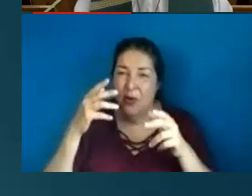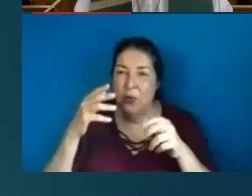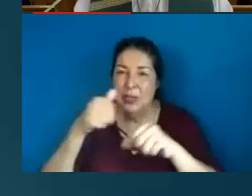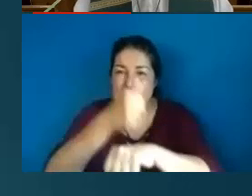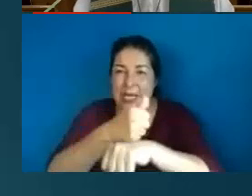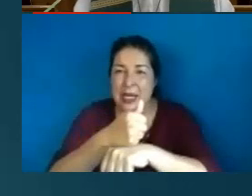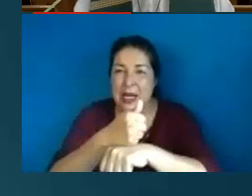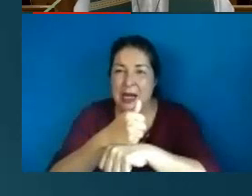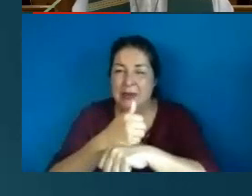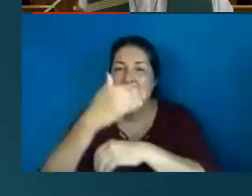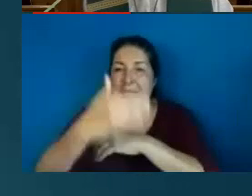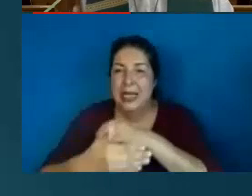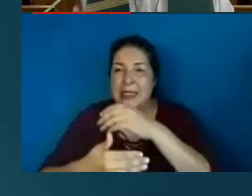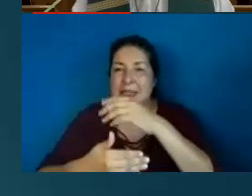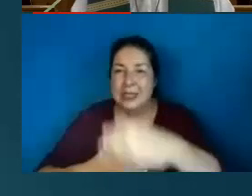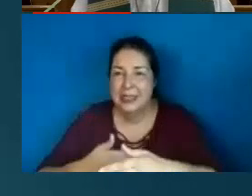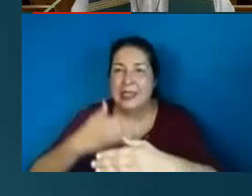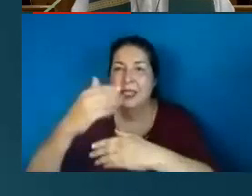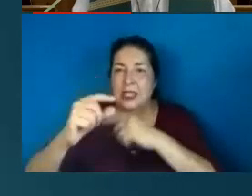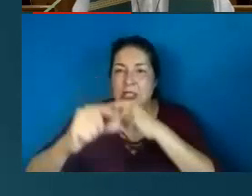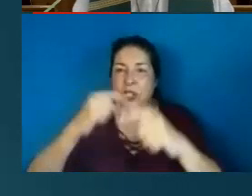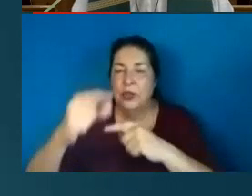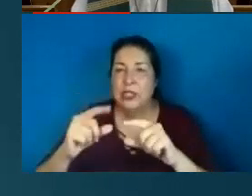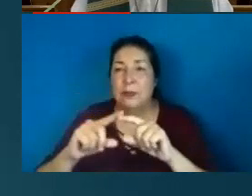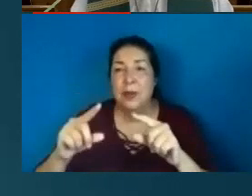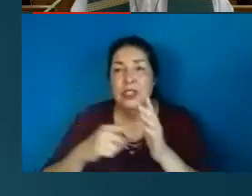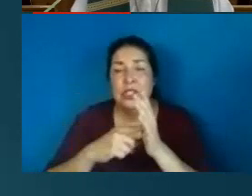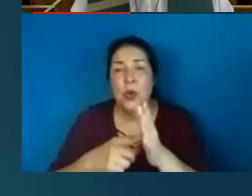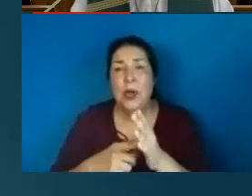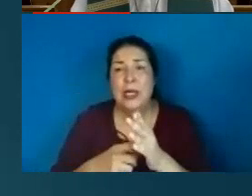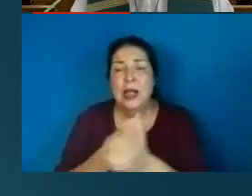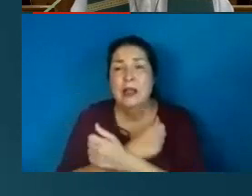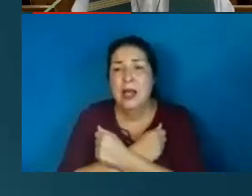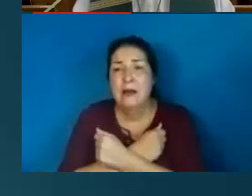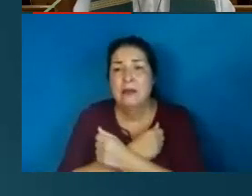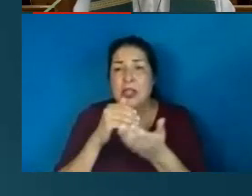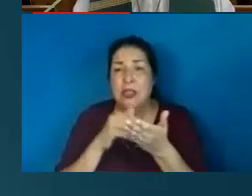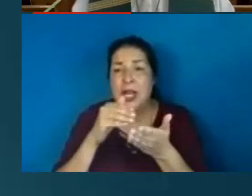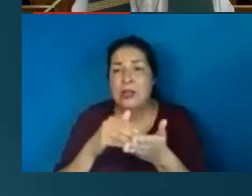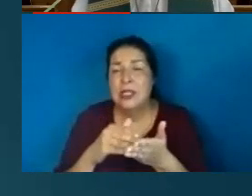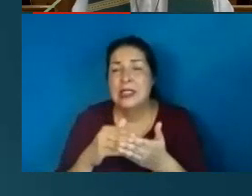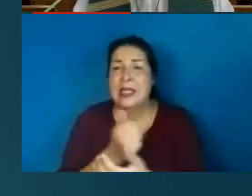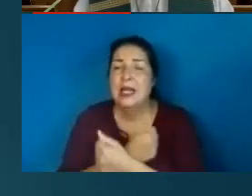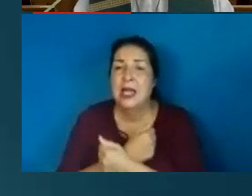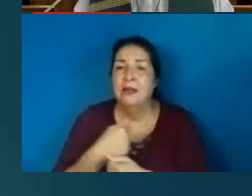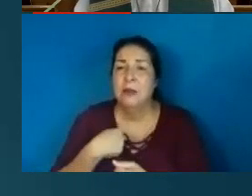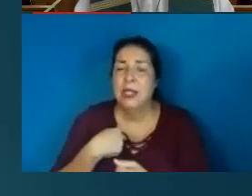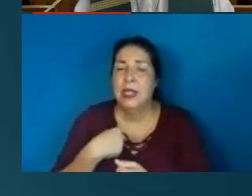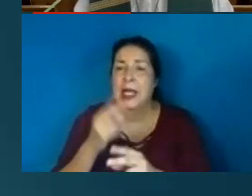me, but showing steadfast love to thousands of those who love me and keep my